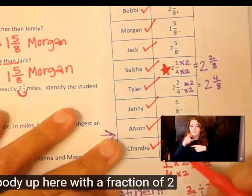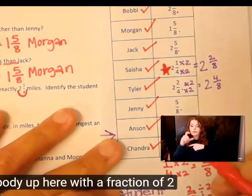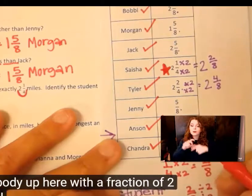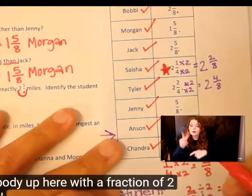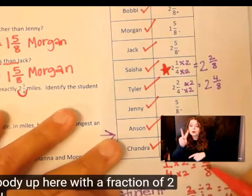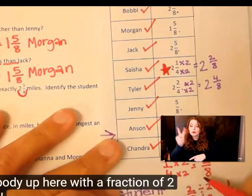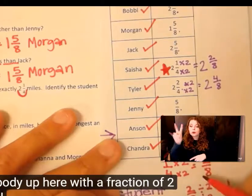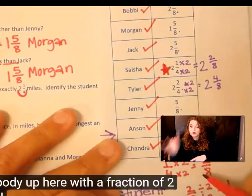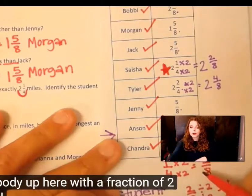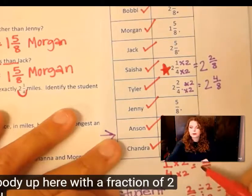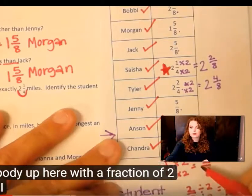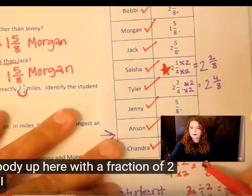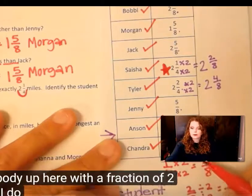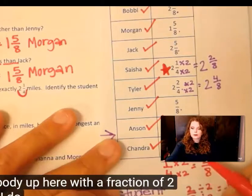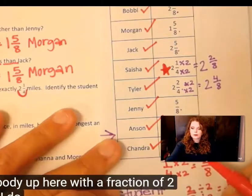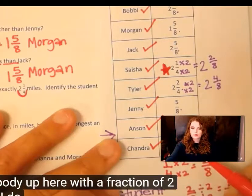2 2/8?